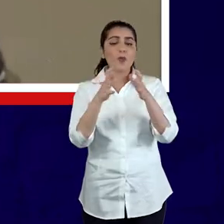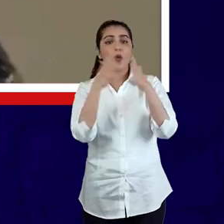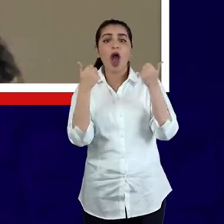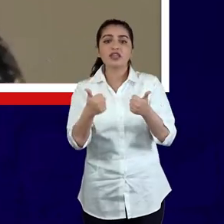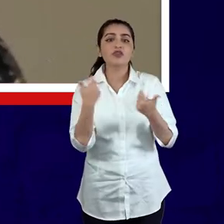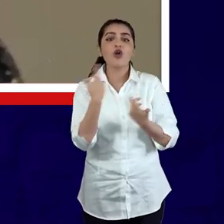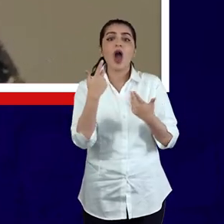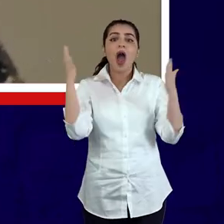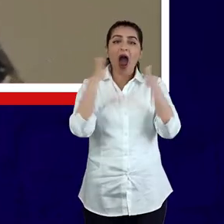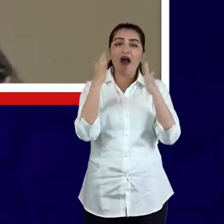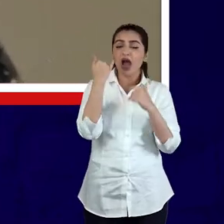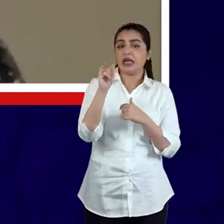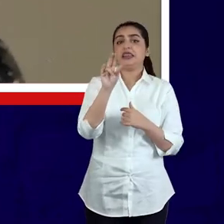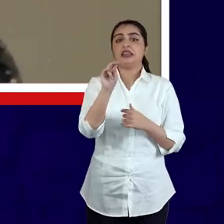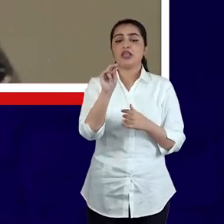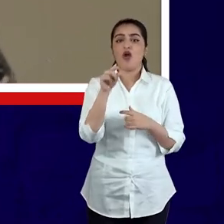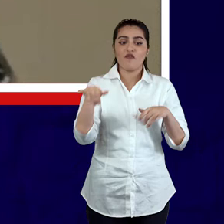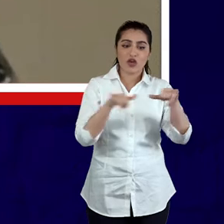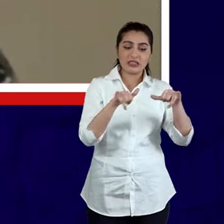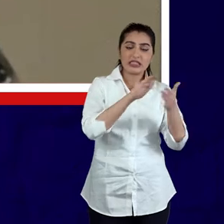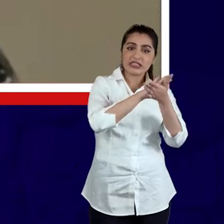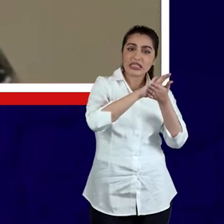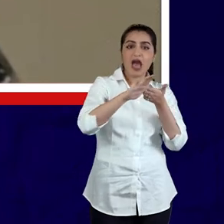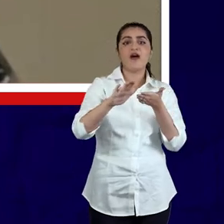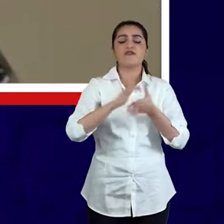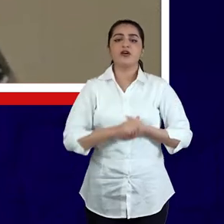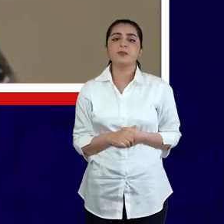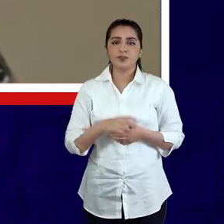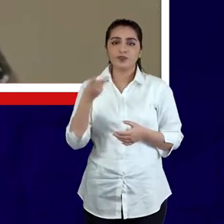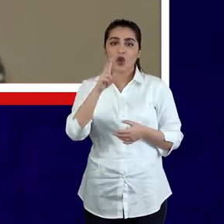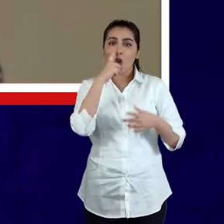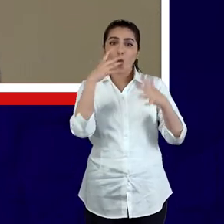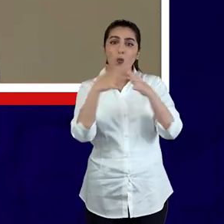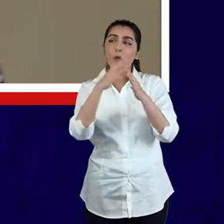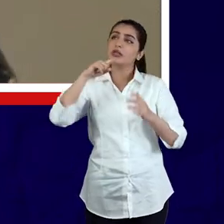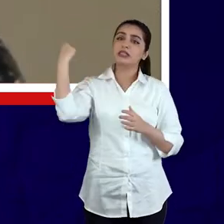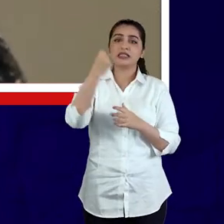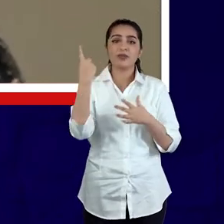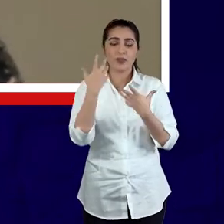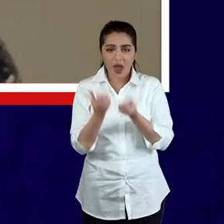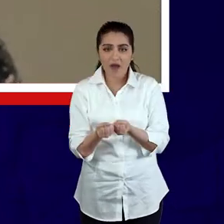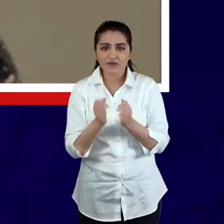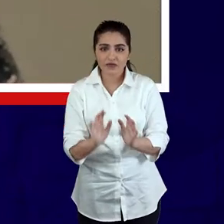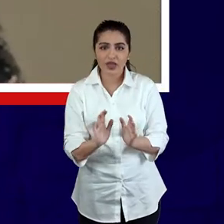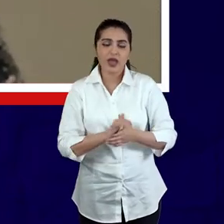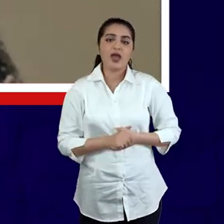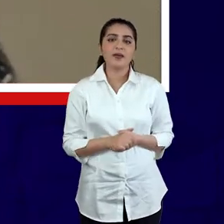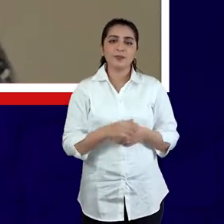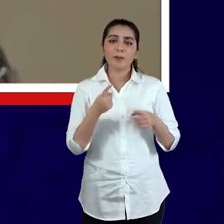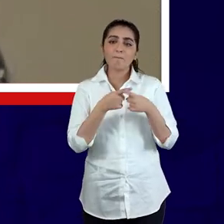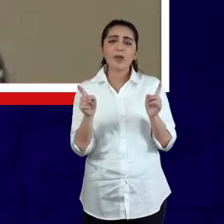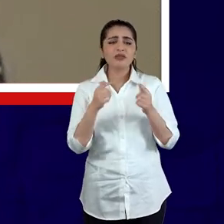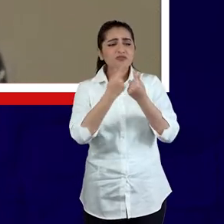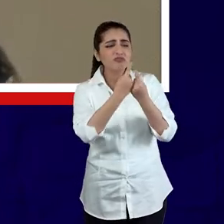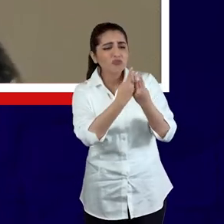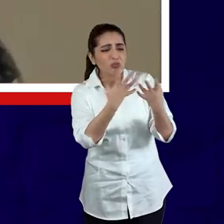zero carbon structures. And so and we've got all these women involved in the work. But, of